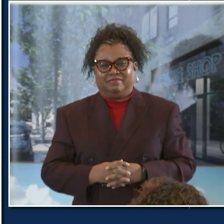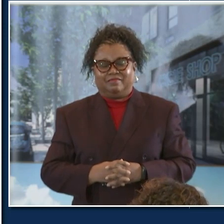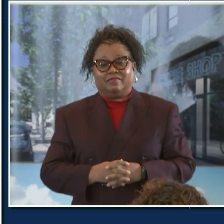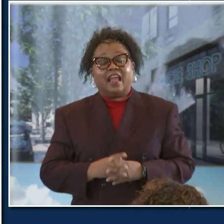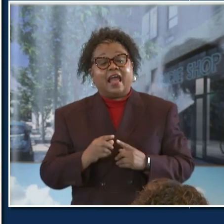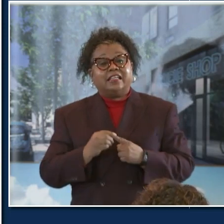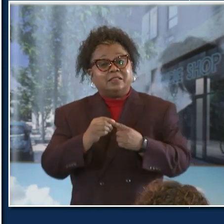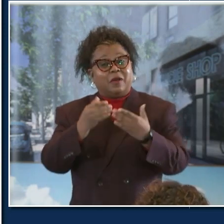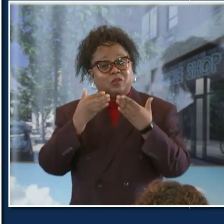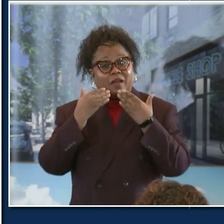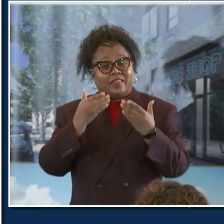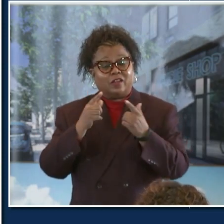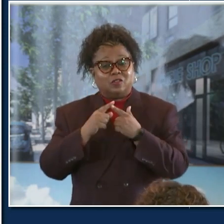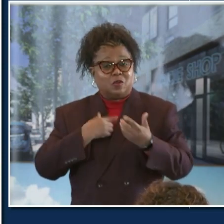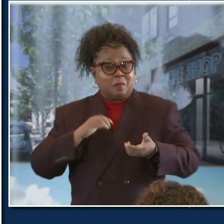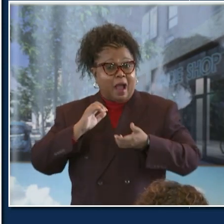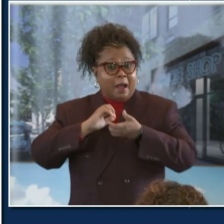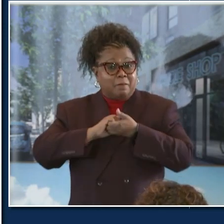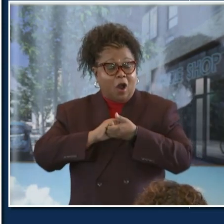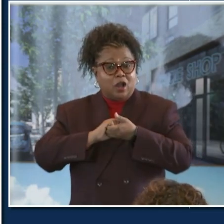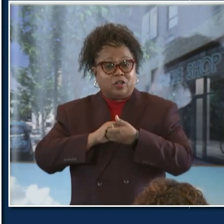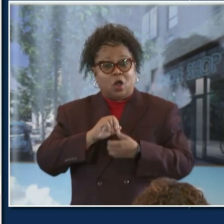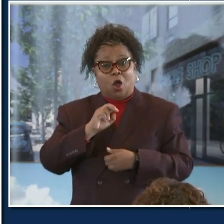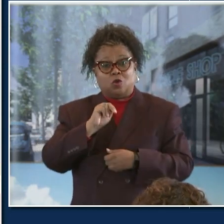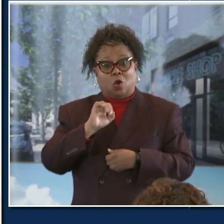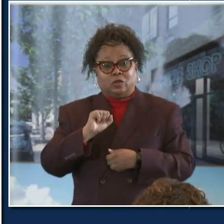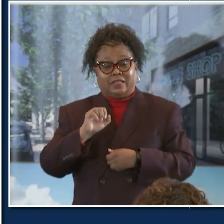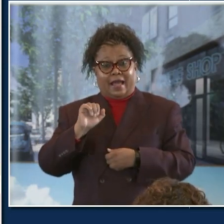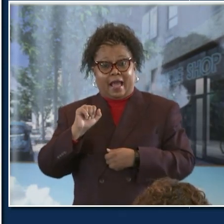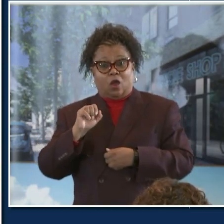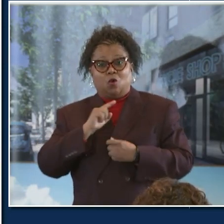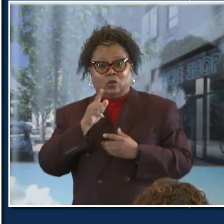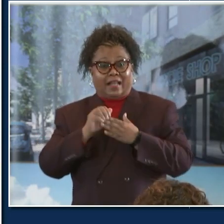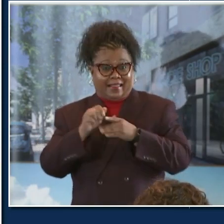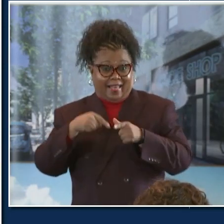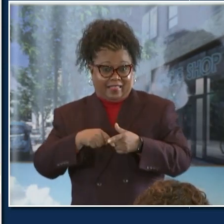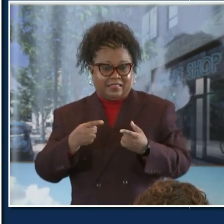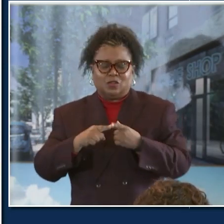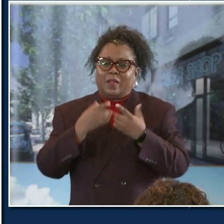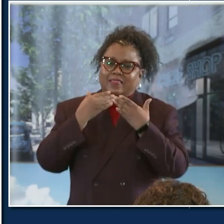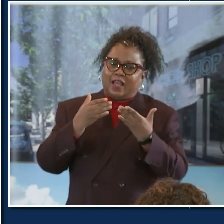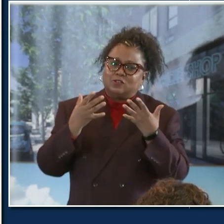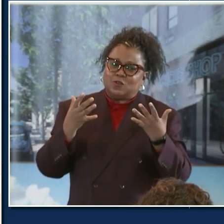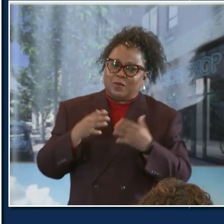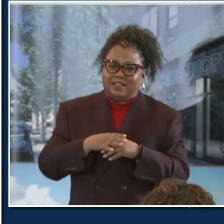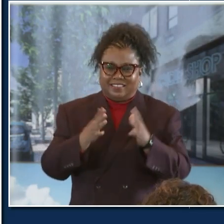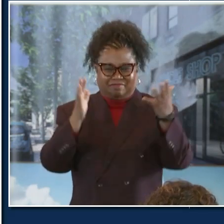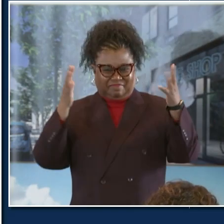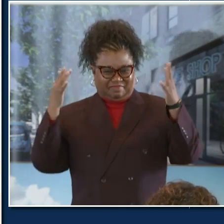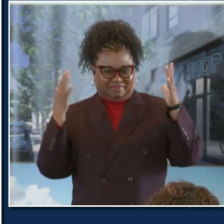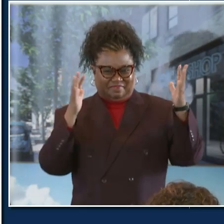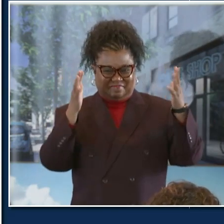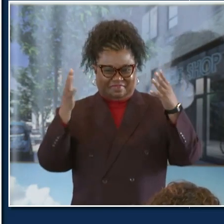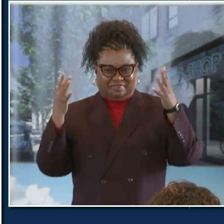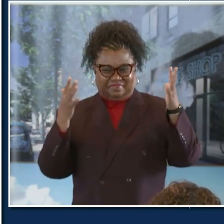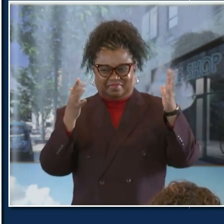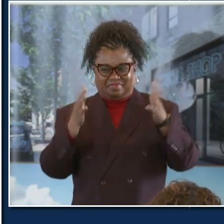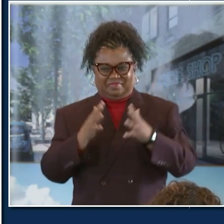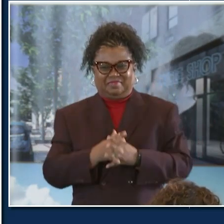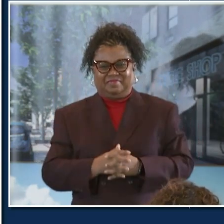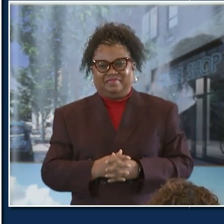And a special thank you to my partner, Nosa Ehewema, who's led this. So thank you, Nosa.